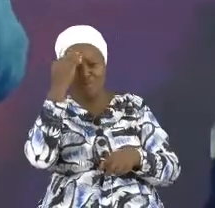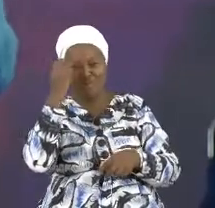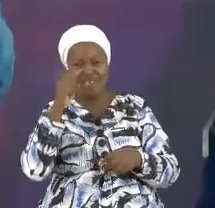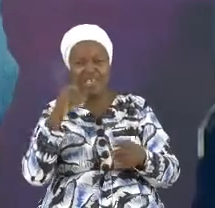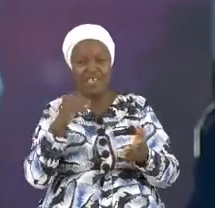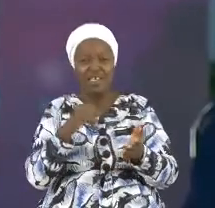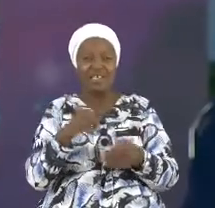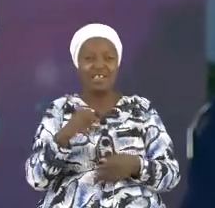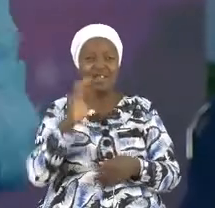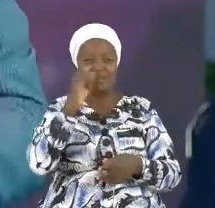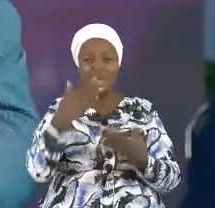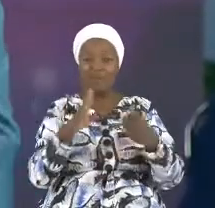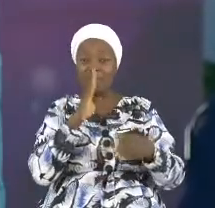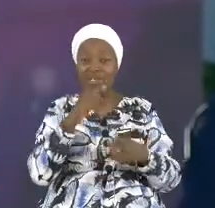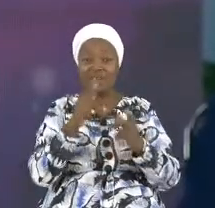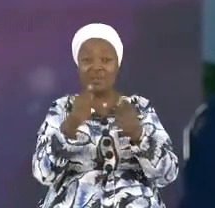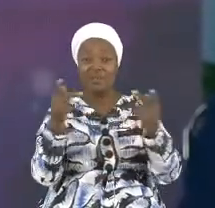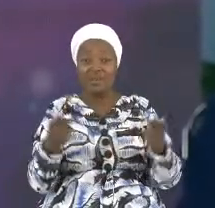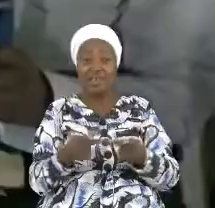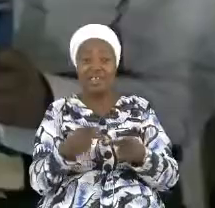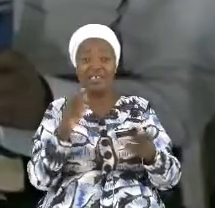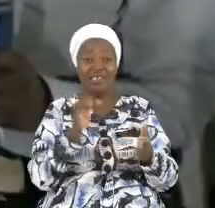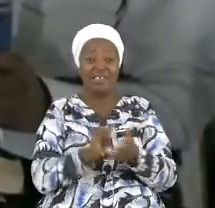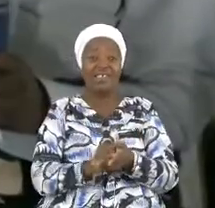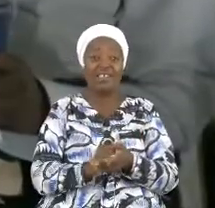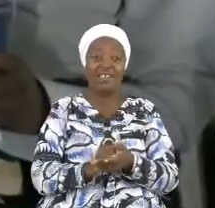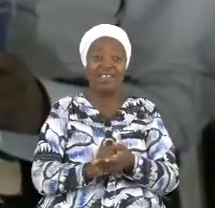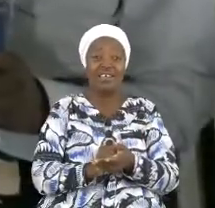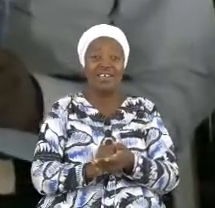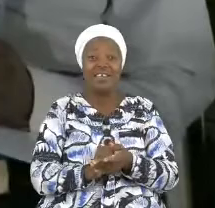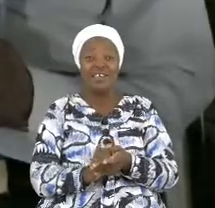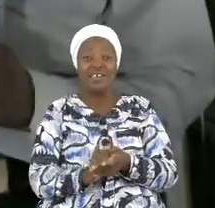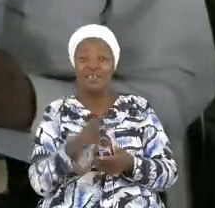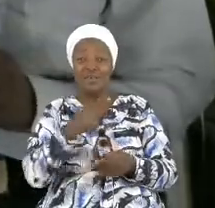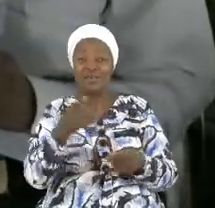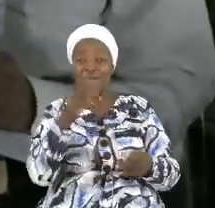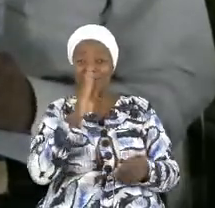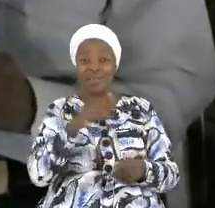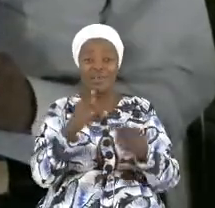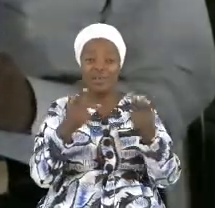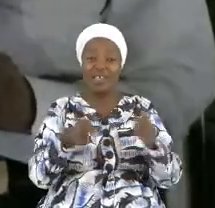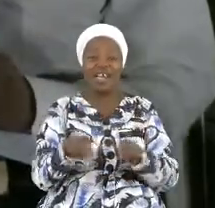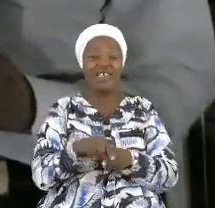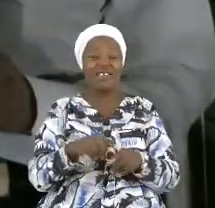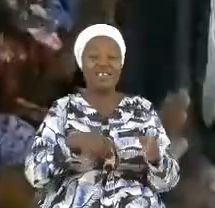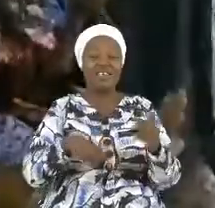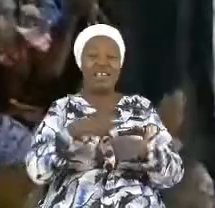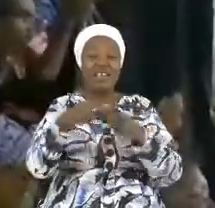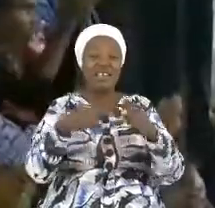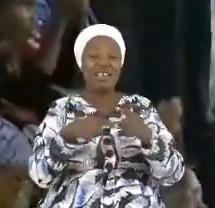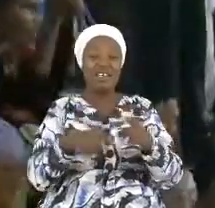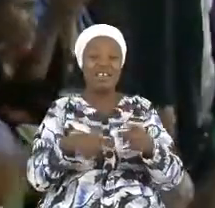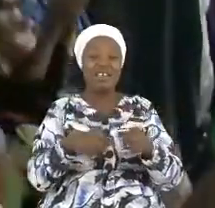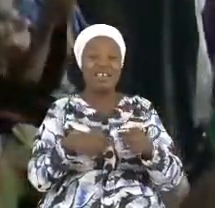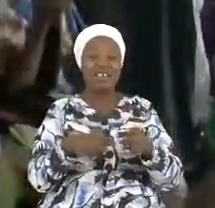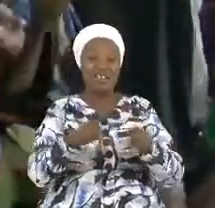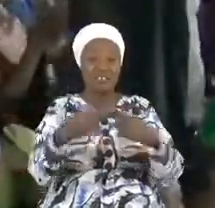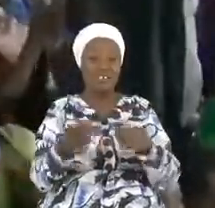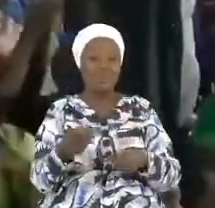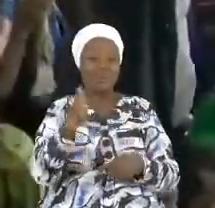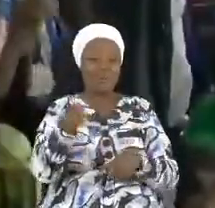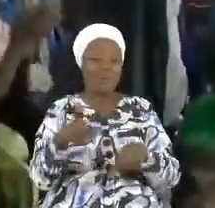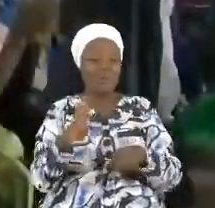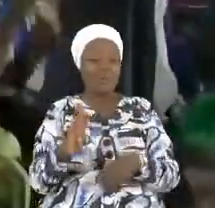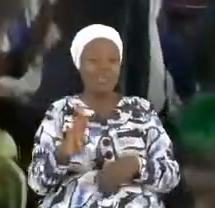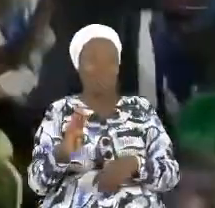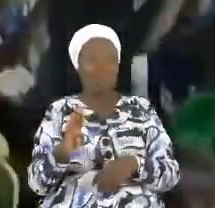same plane as days go by. What's the person I'm talking to right there? Praise the Lord. So, let